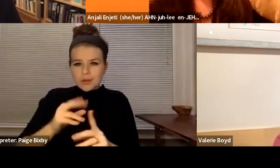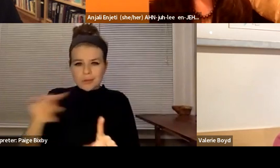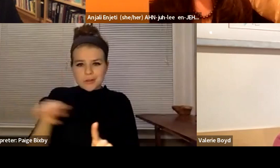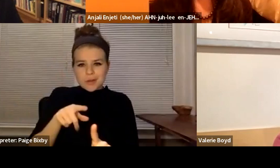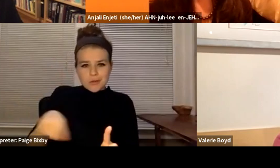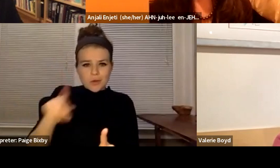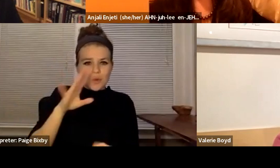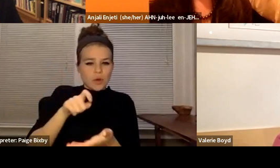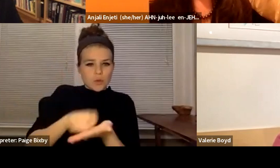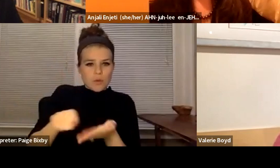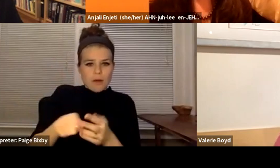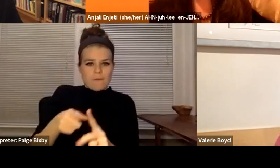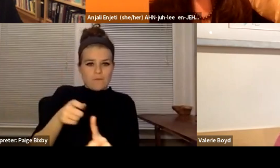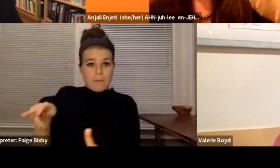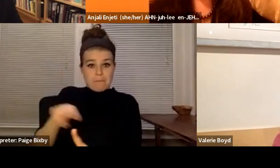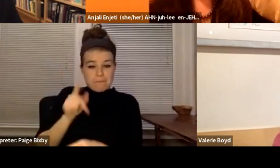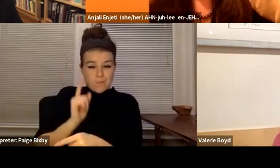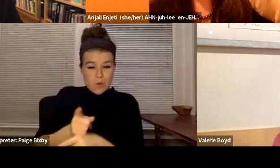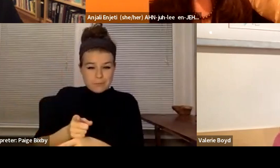write from, right?